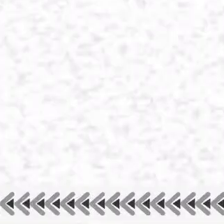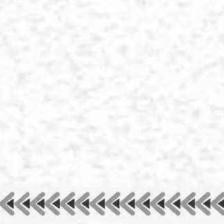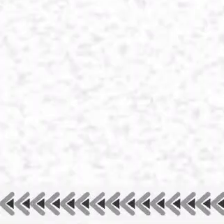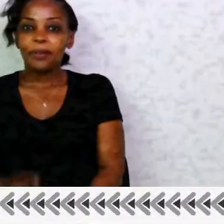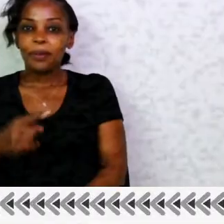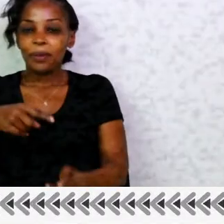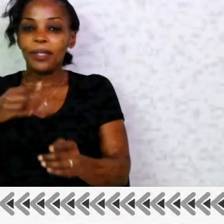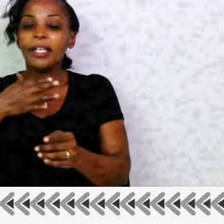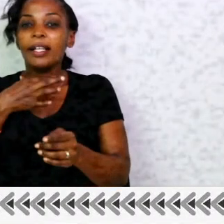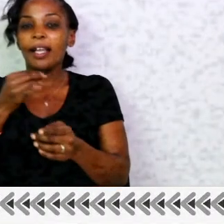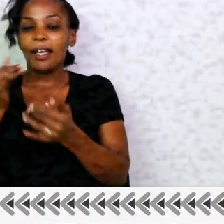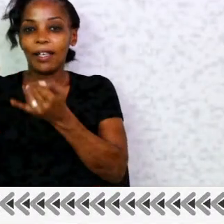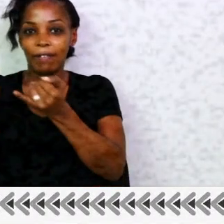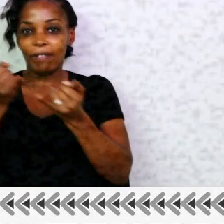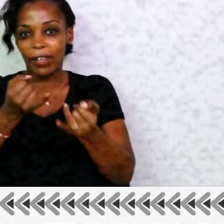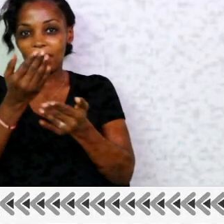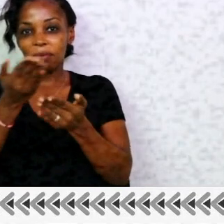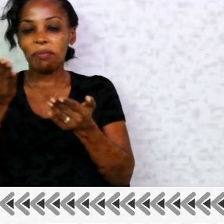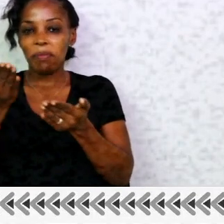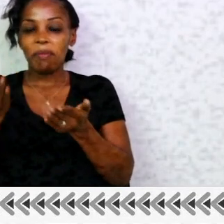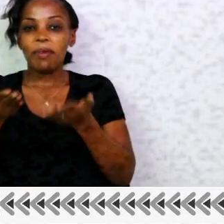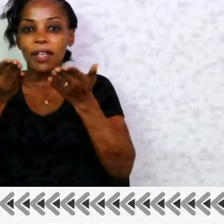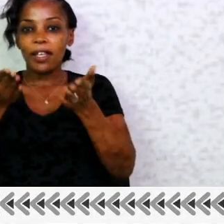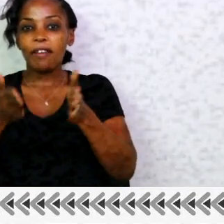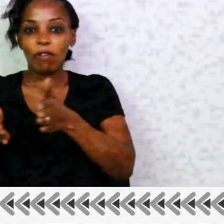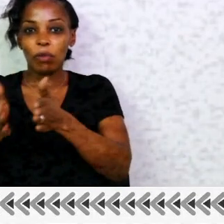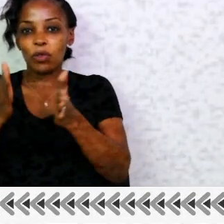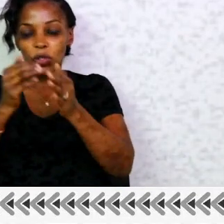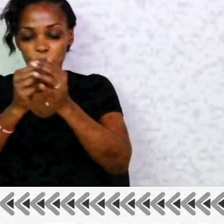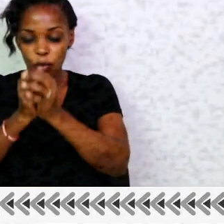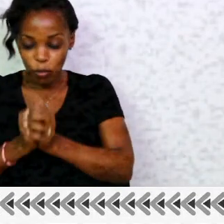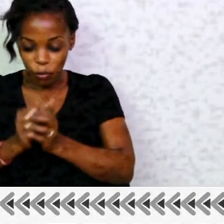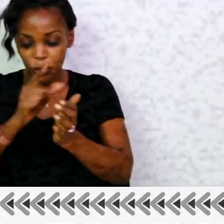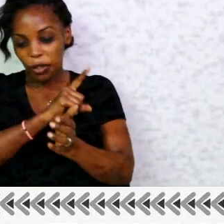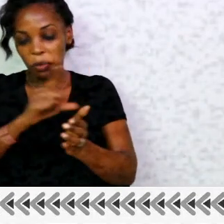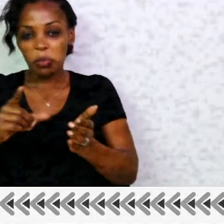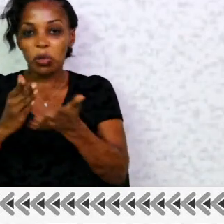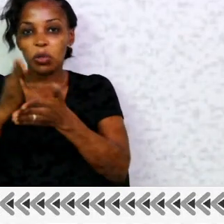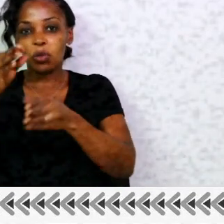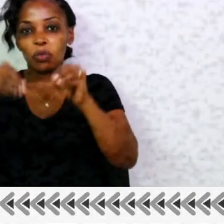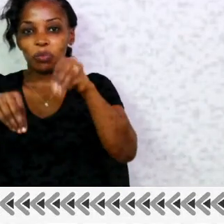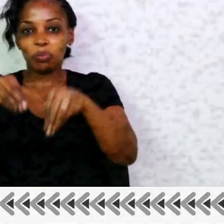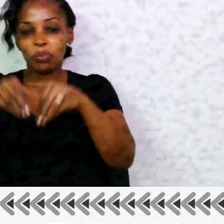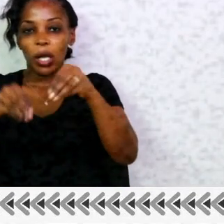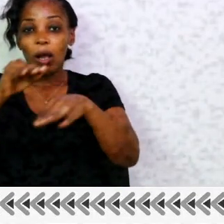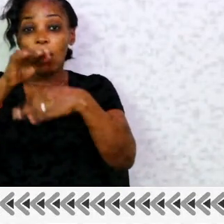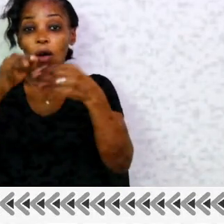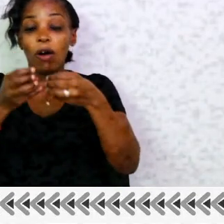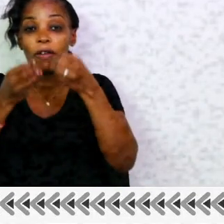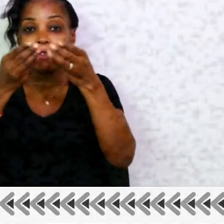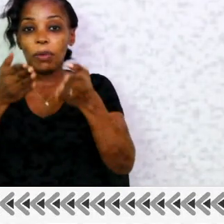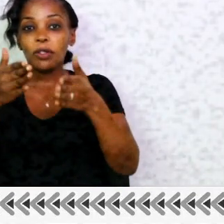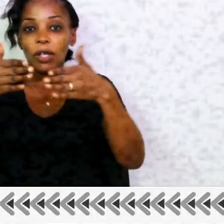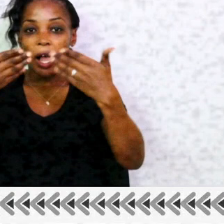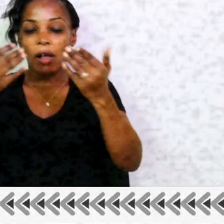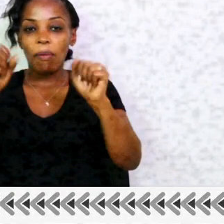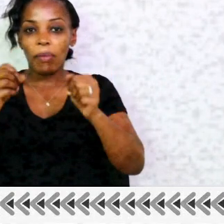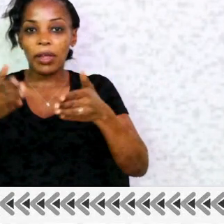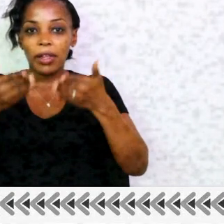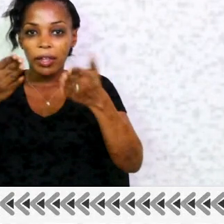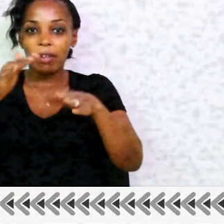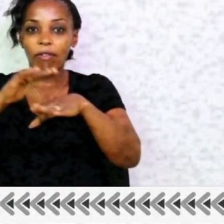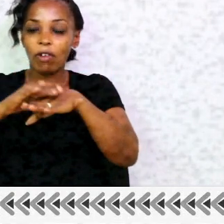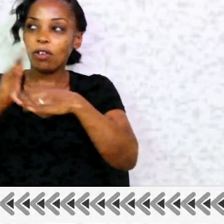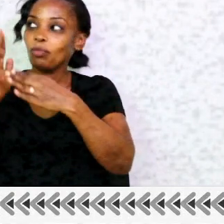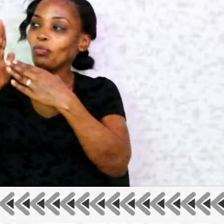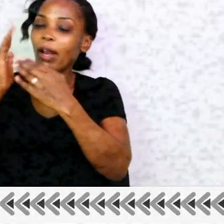We would like to invite you and give you the opportunity to worship the Lord with your giving. All of the details on how you can give are on your